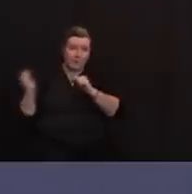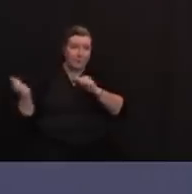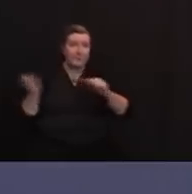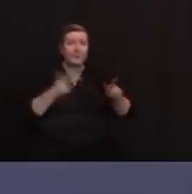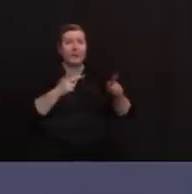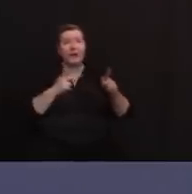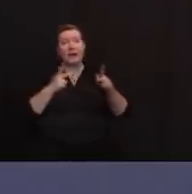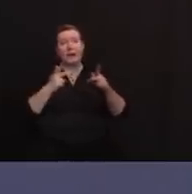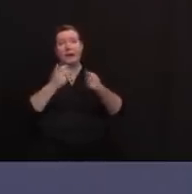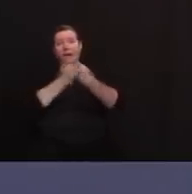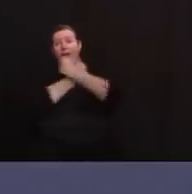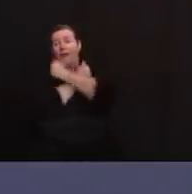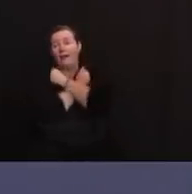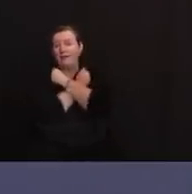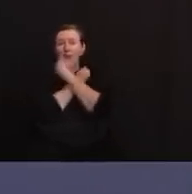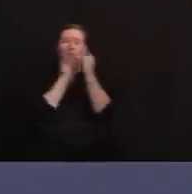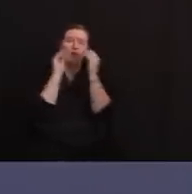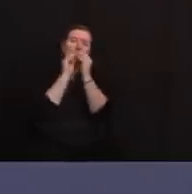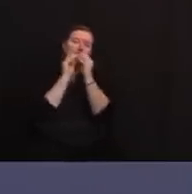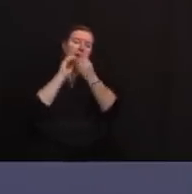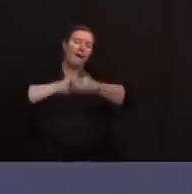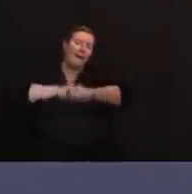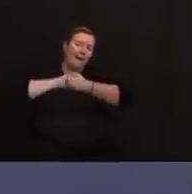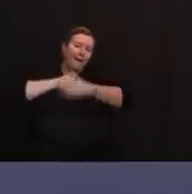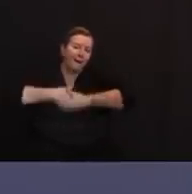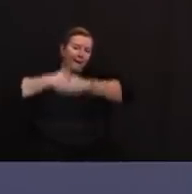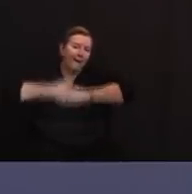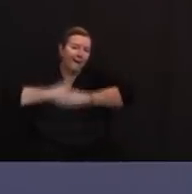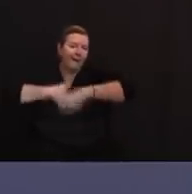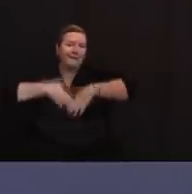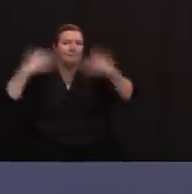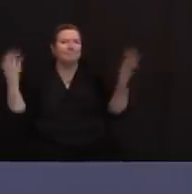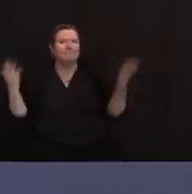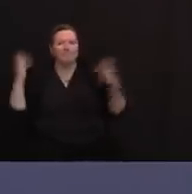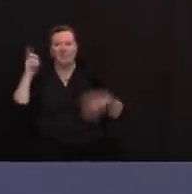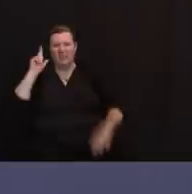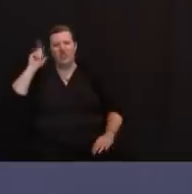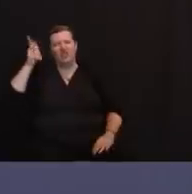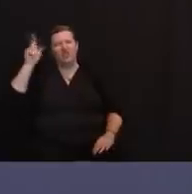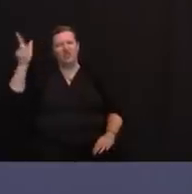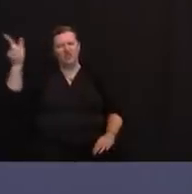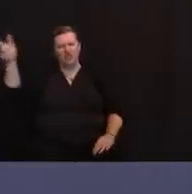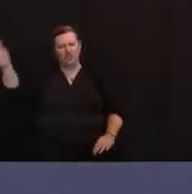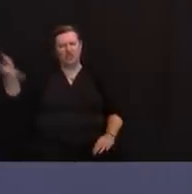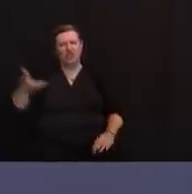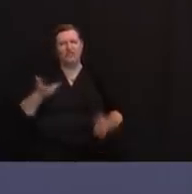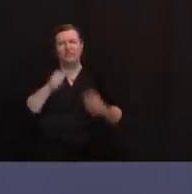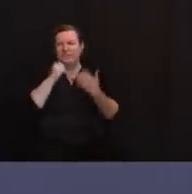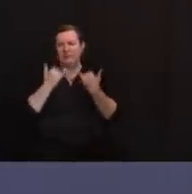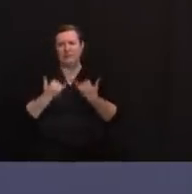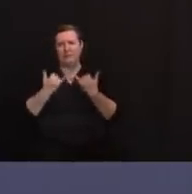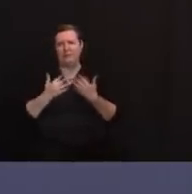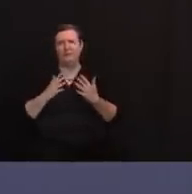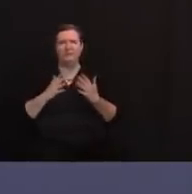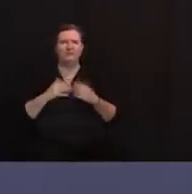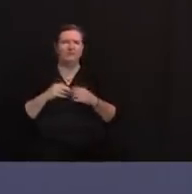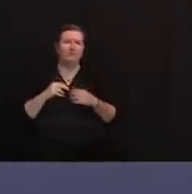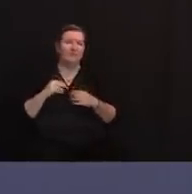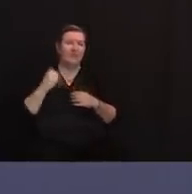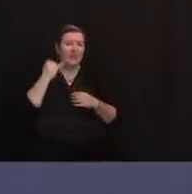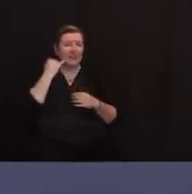for a while. I'm not necessarily going to take Jared's invitation up and go to his basement in Lincroft